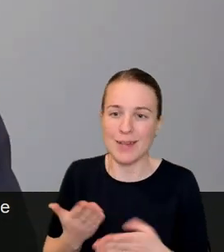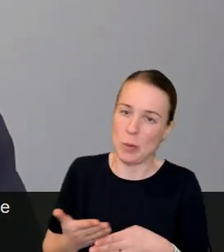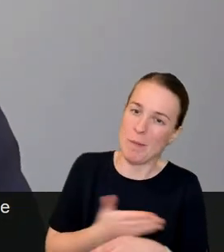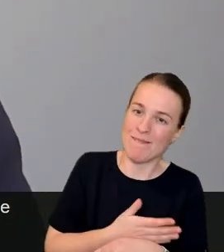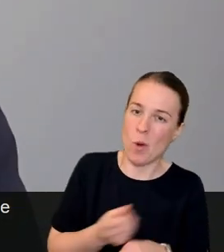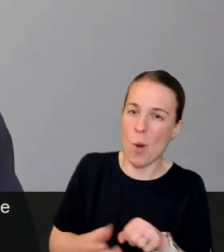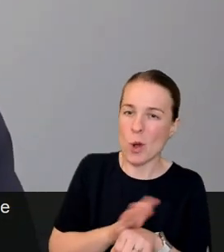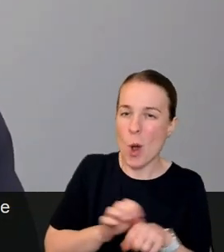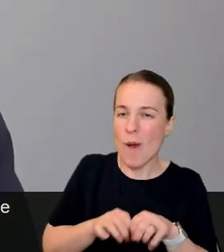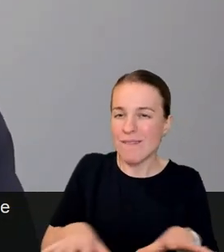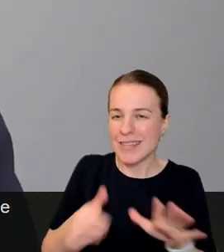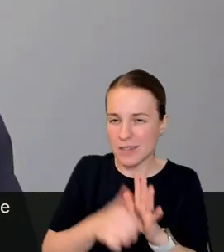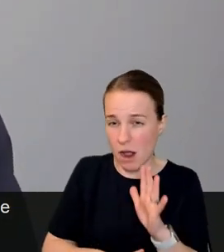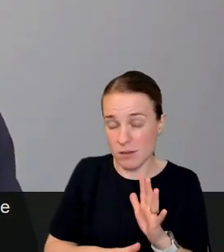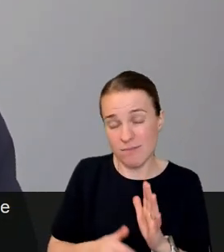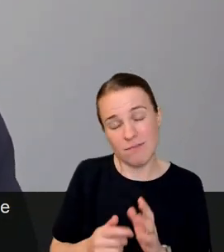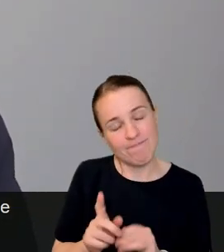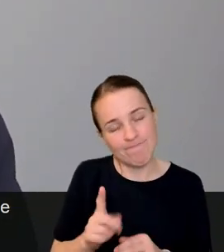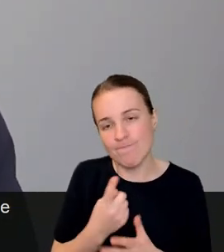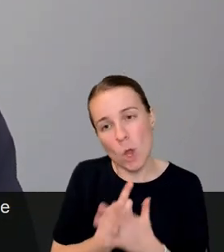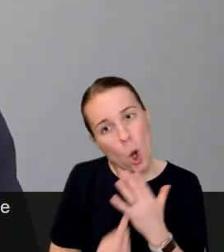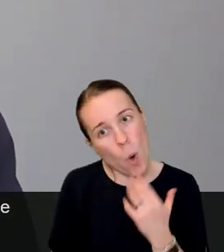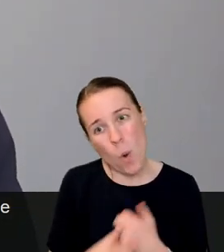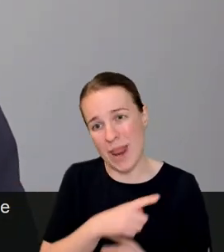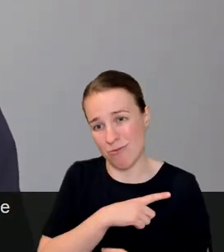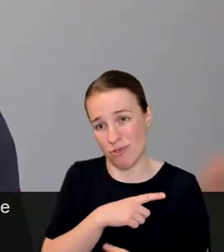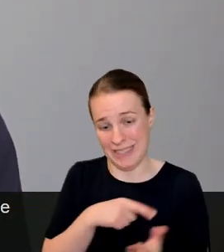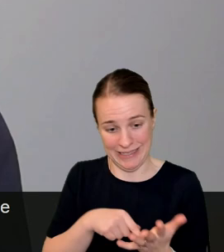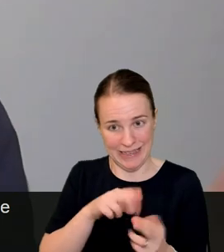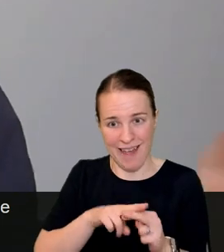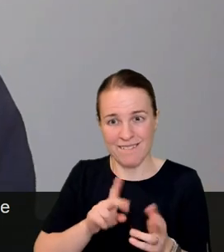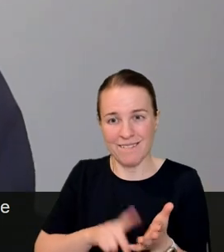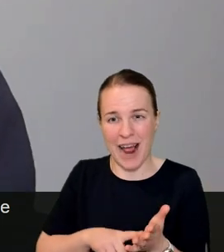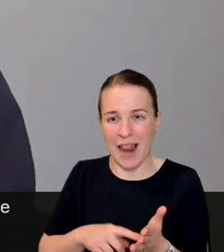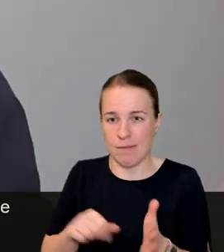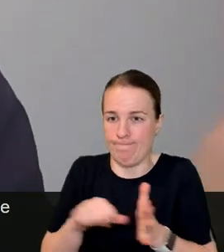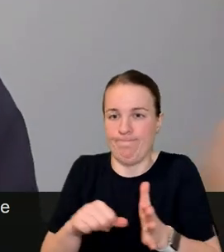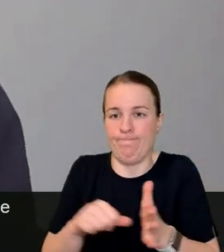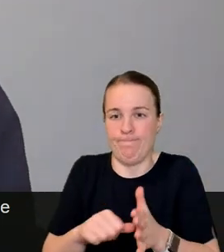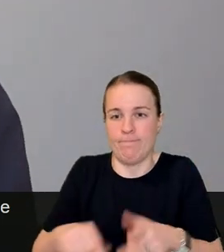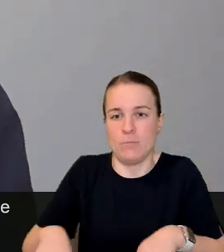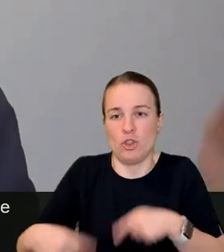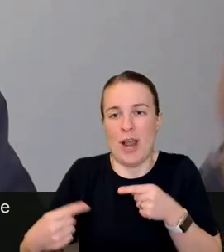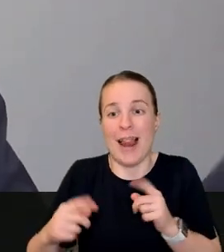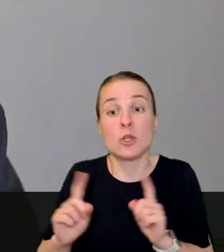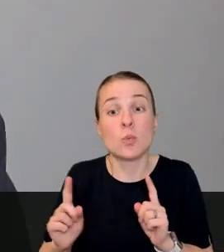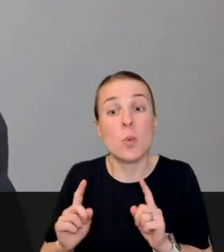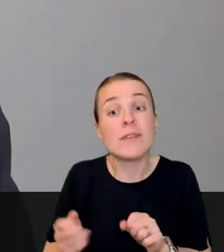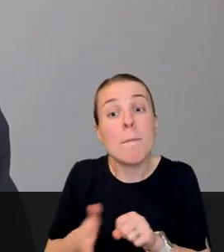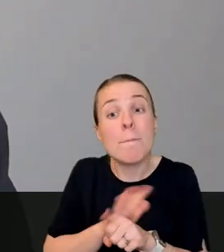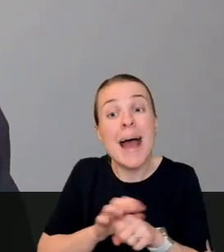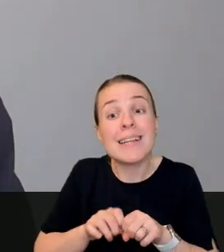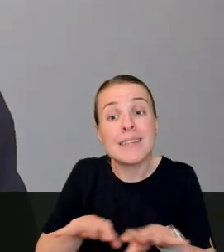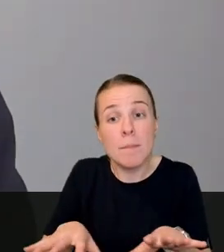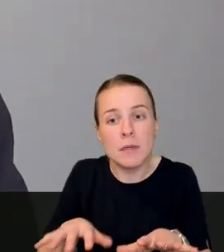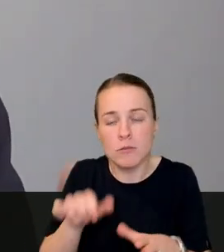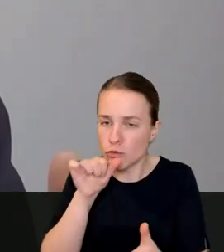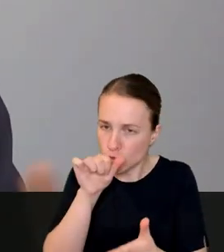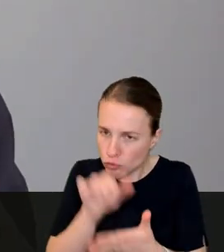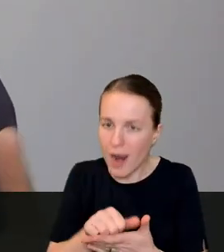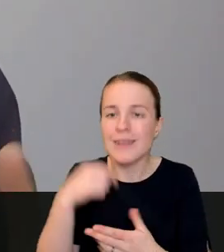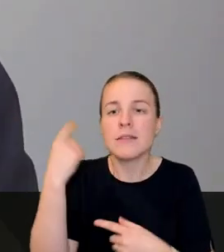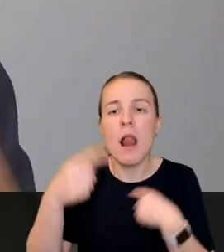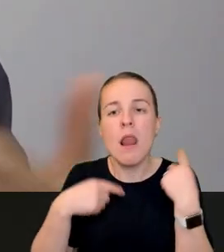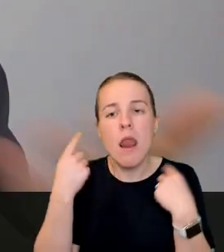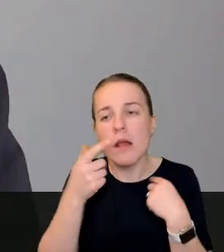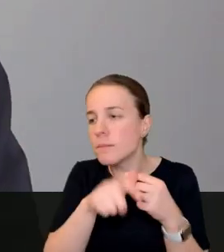The only reason TfL has financial challenges is because of the pandemic. Londoners did the right thing. They stayed at home, and so